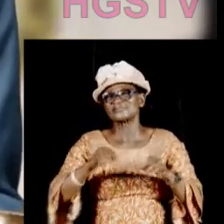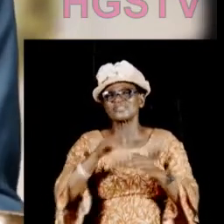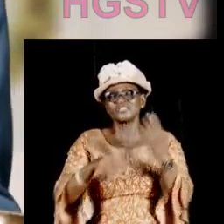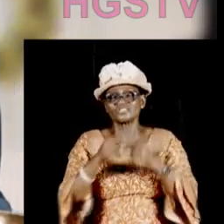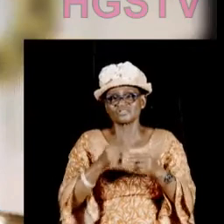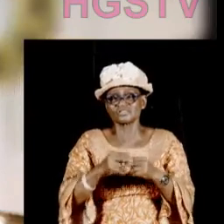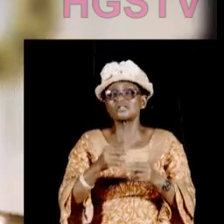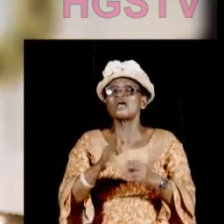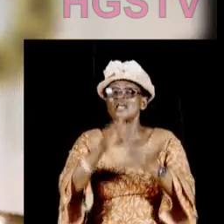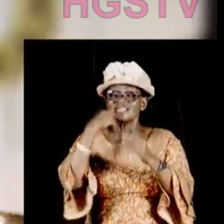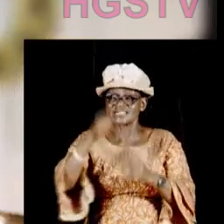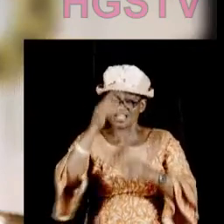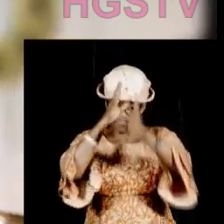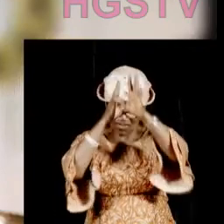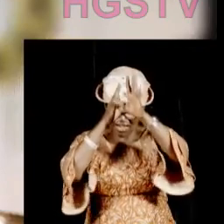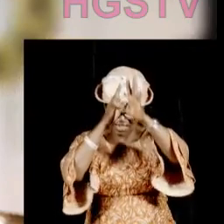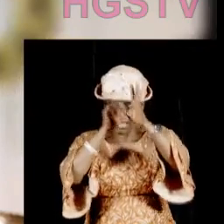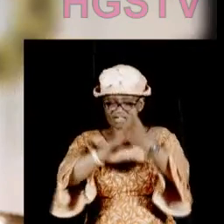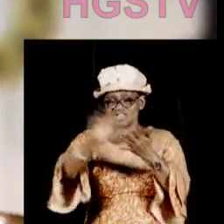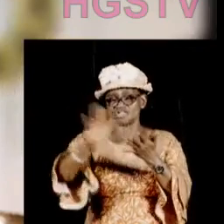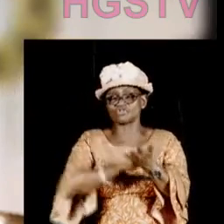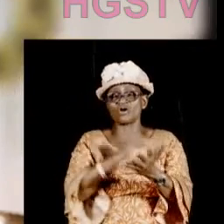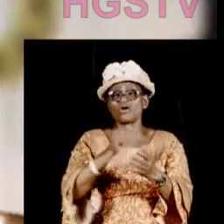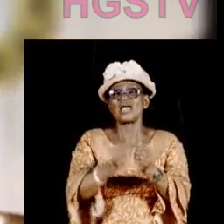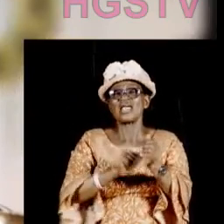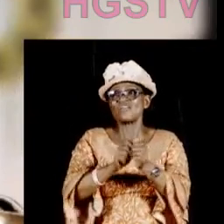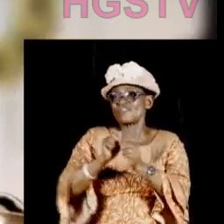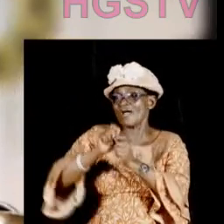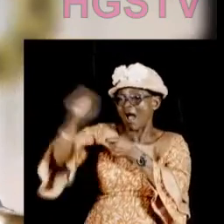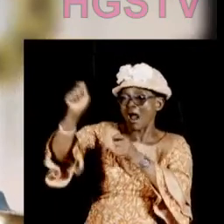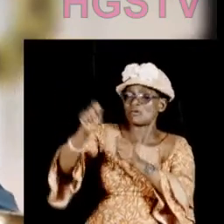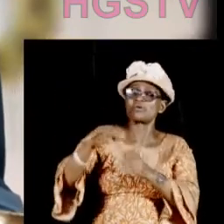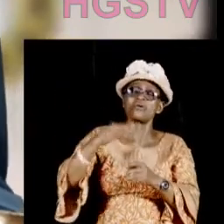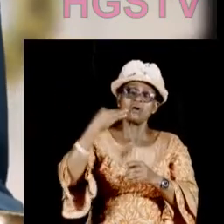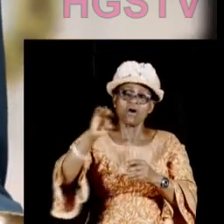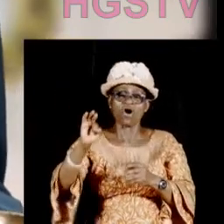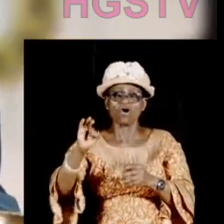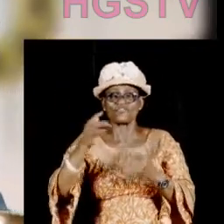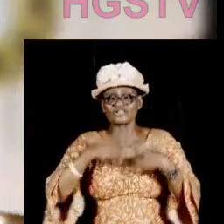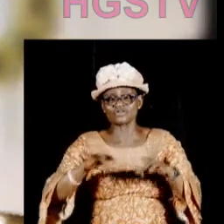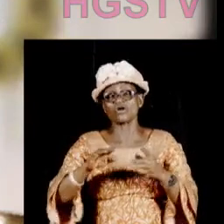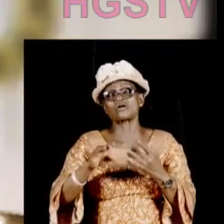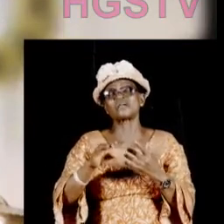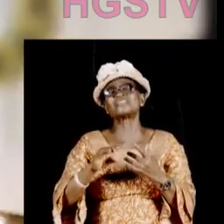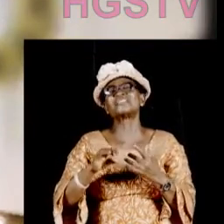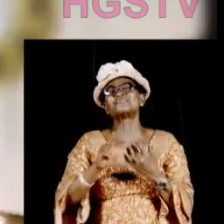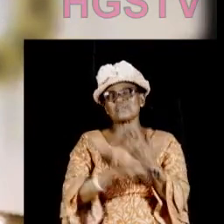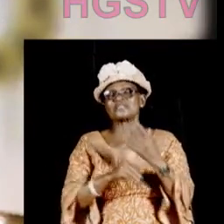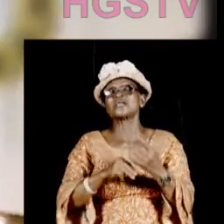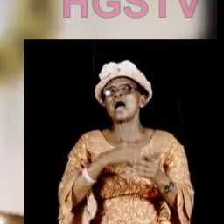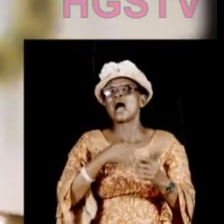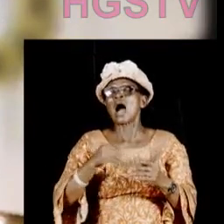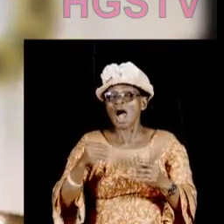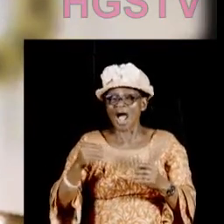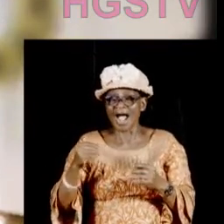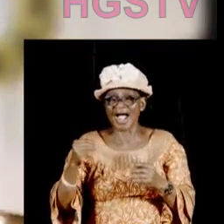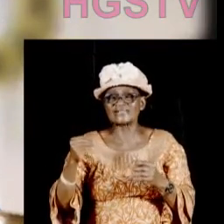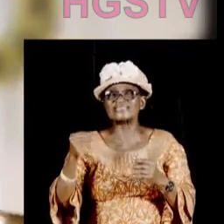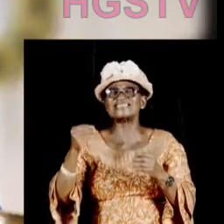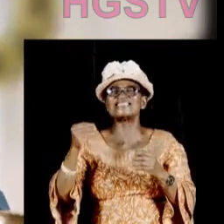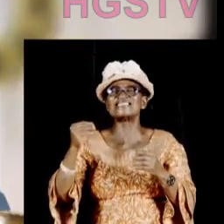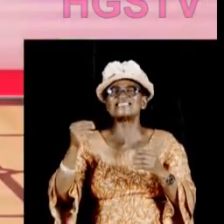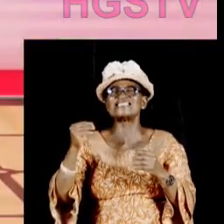say, Father, destroy every arrow of discouragement and depression today in Jesus' name. Father, destroy